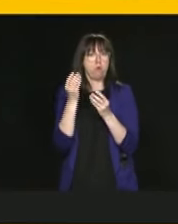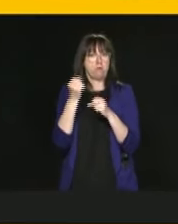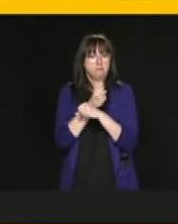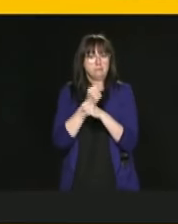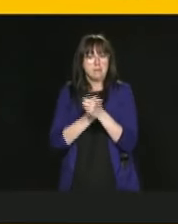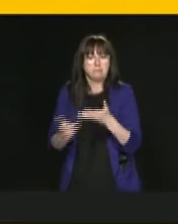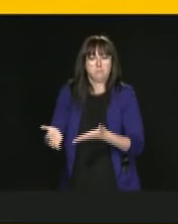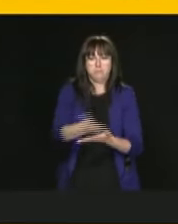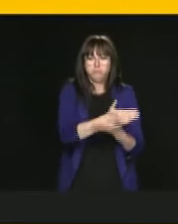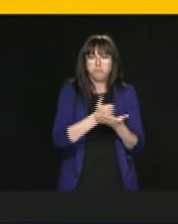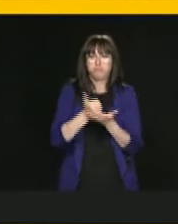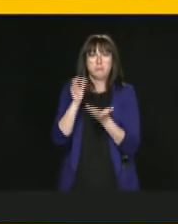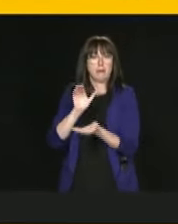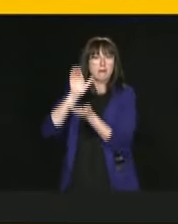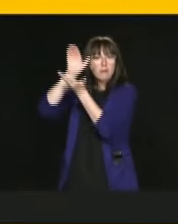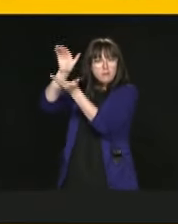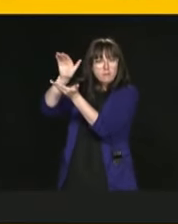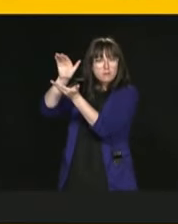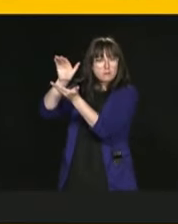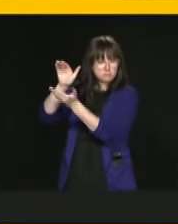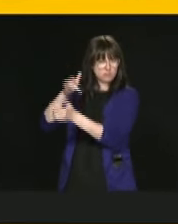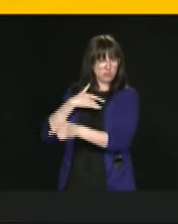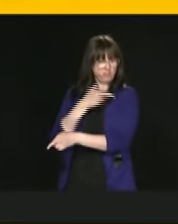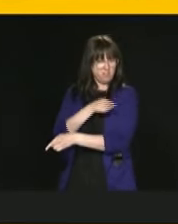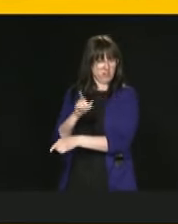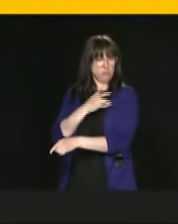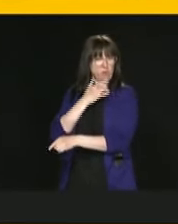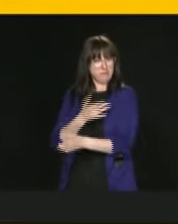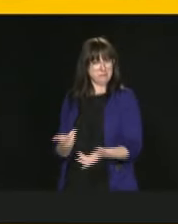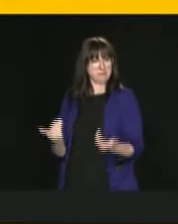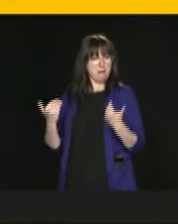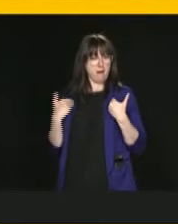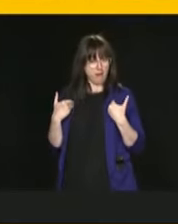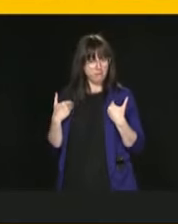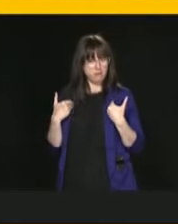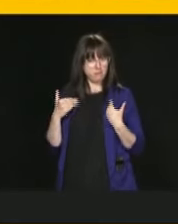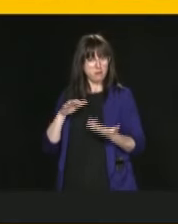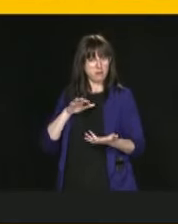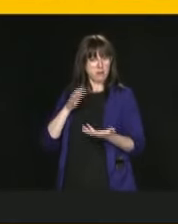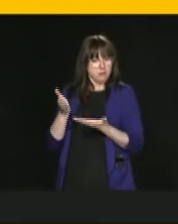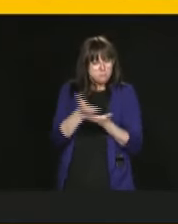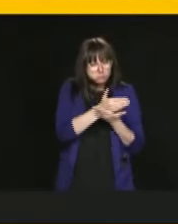have the data, or capturing this data as the pandemic has been spreading?